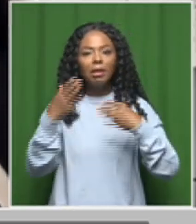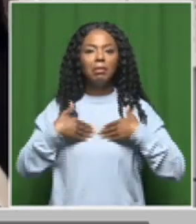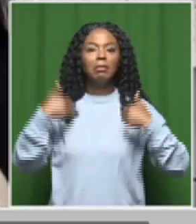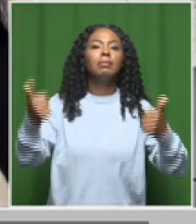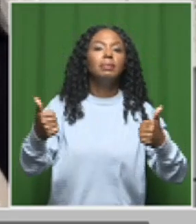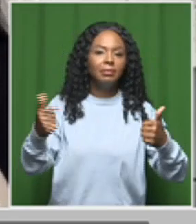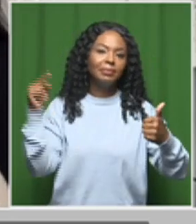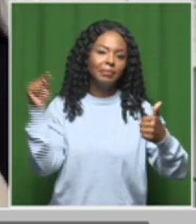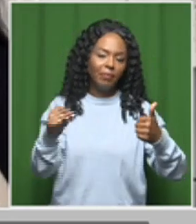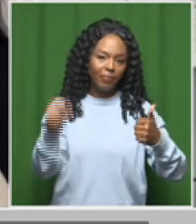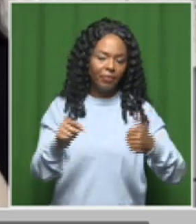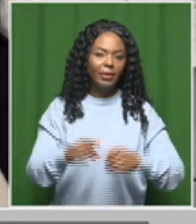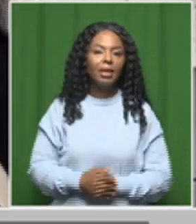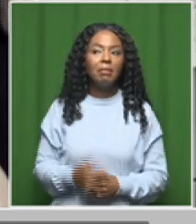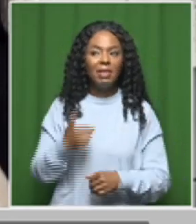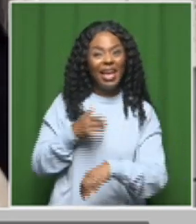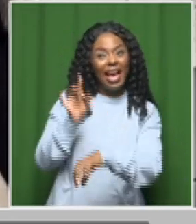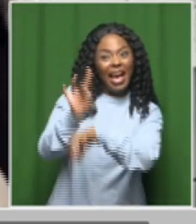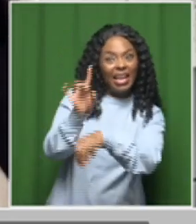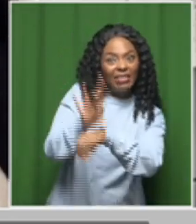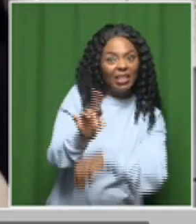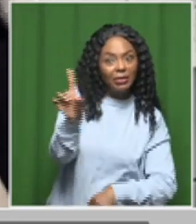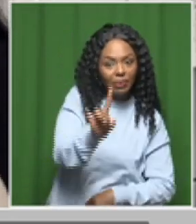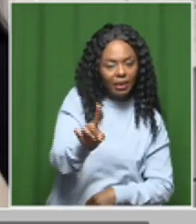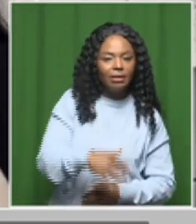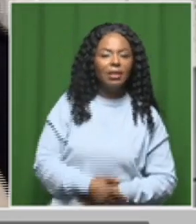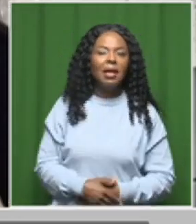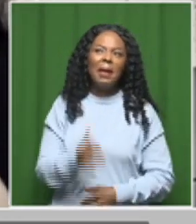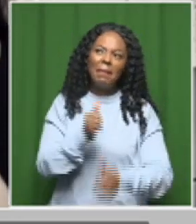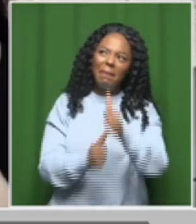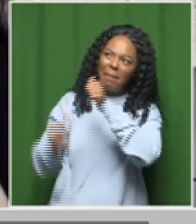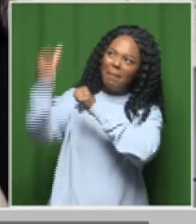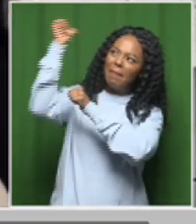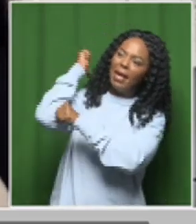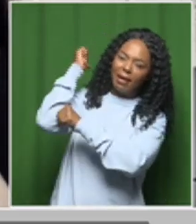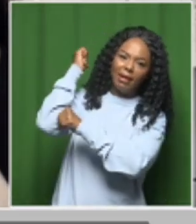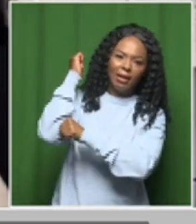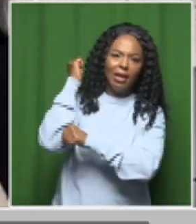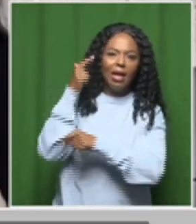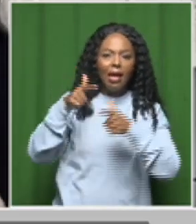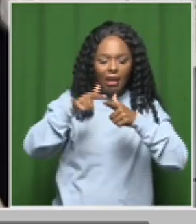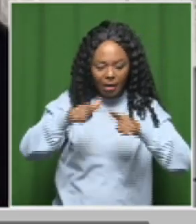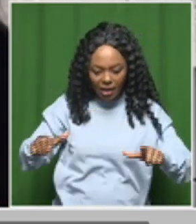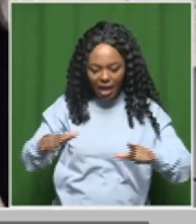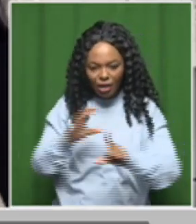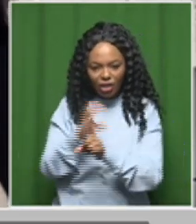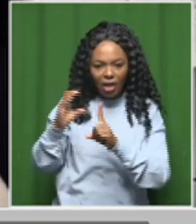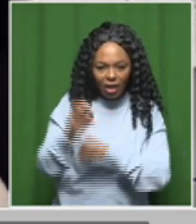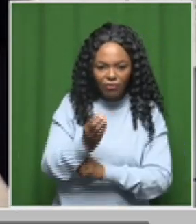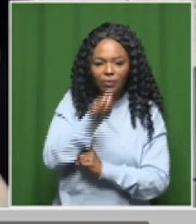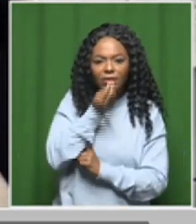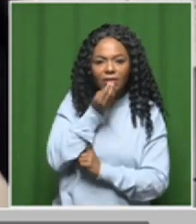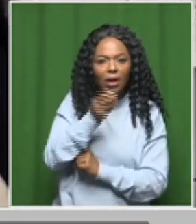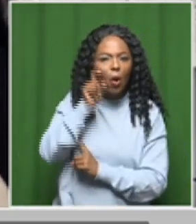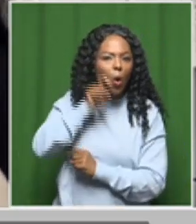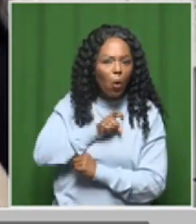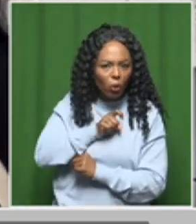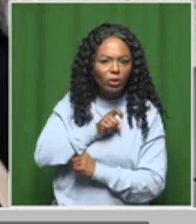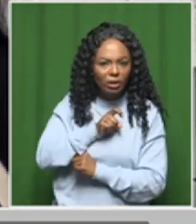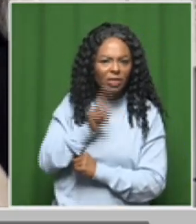tip and advice would be we need to go back to our indigenous foods. We need to go back to the things that we